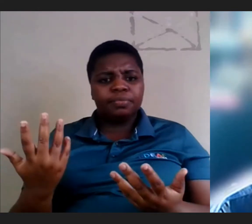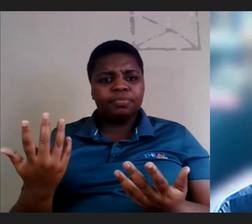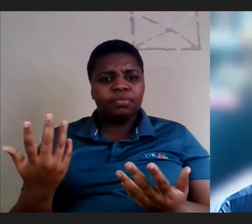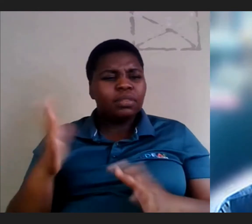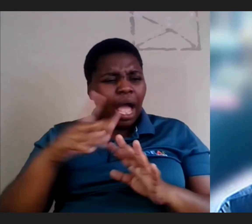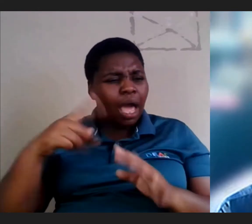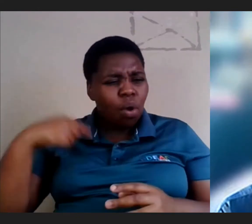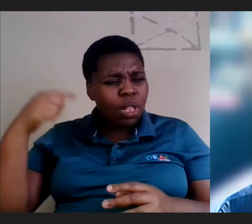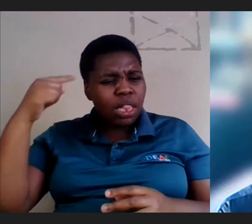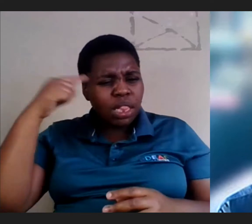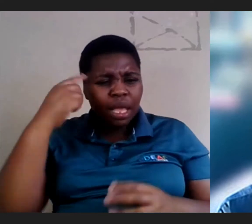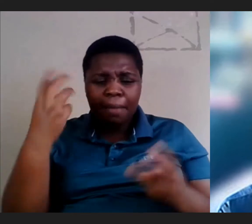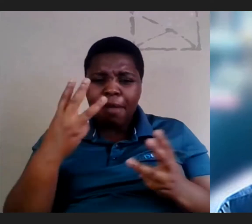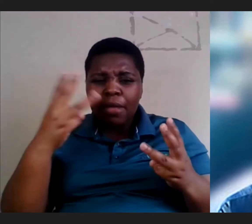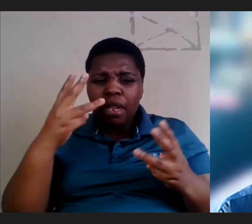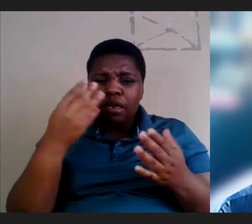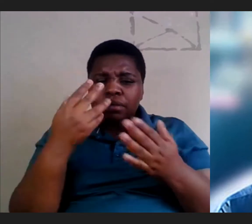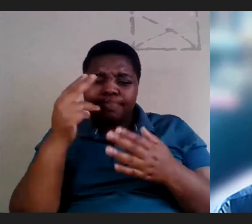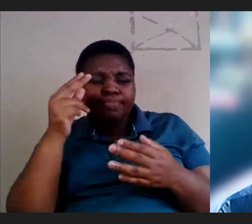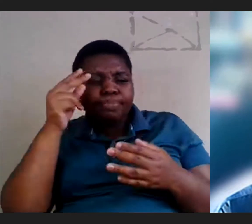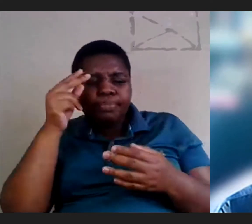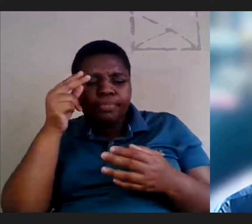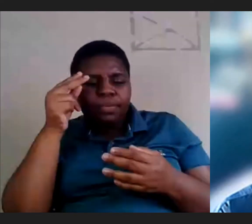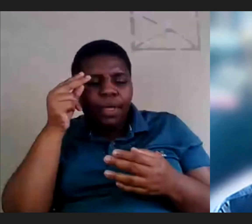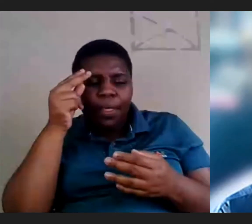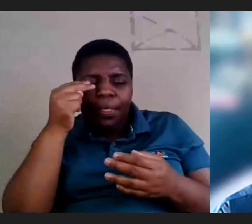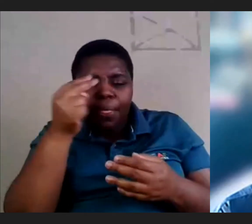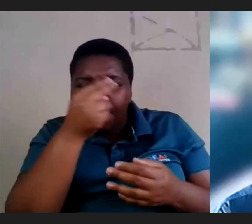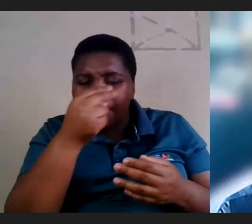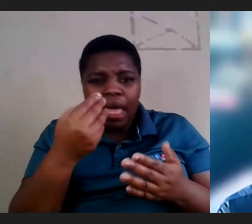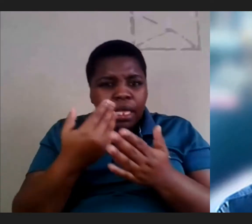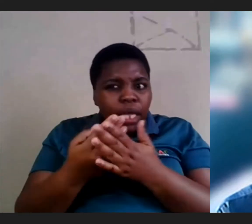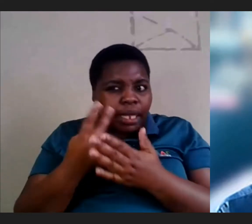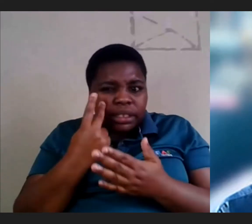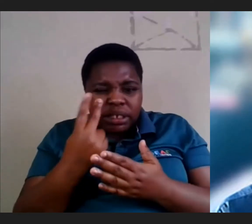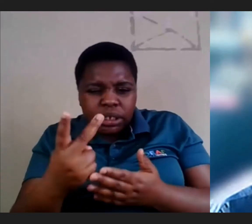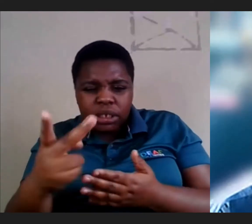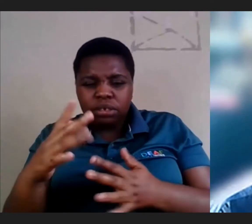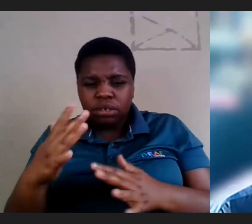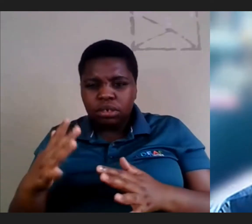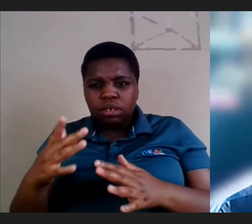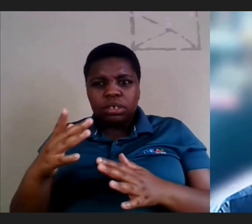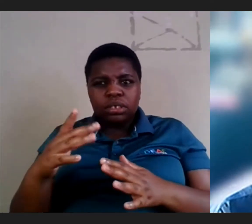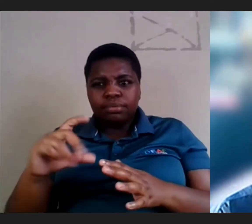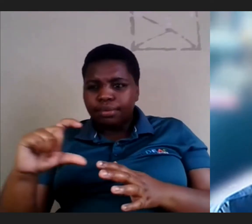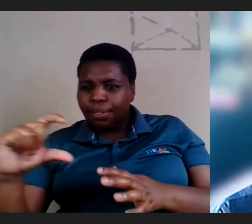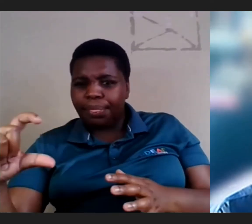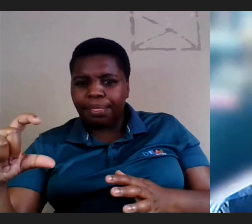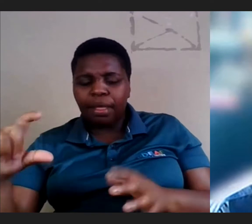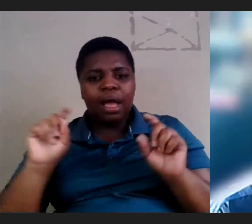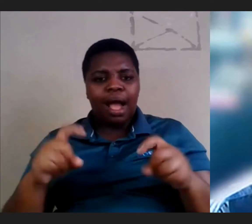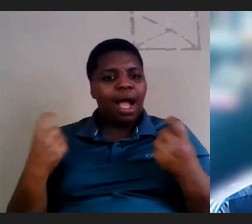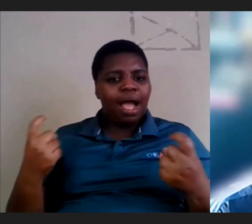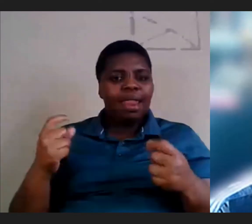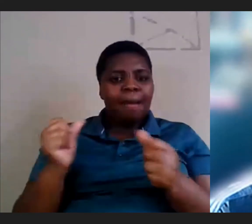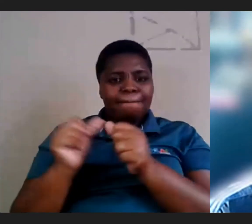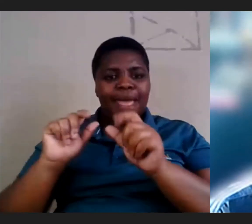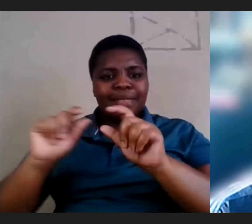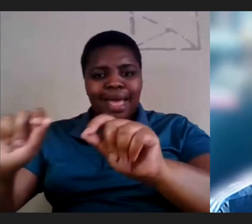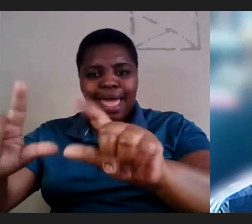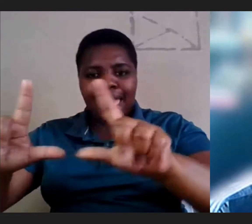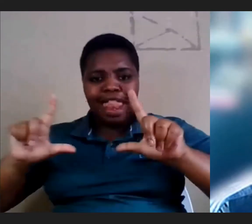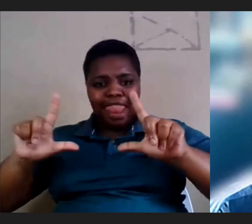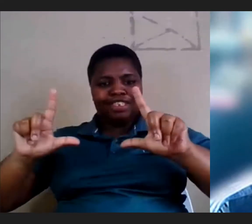visual impairment, but I think it was to do with where they were being positioned on the screen. So I think it needs a lot